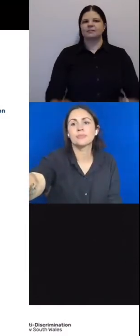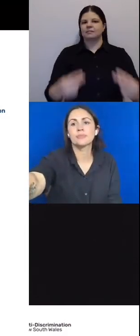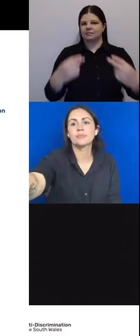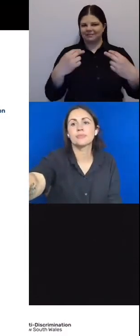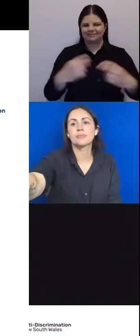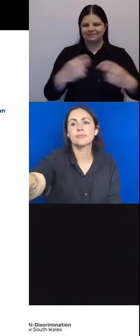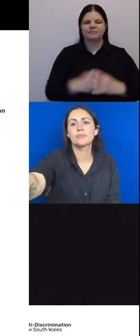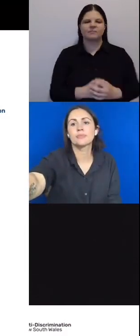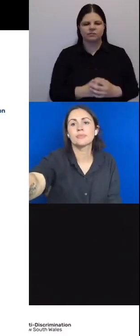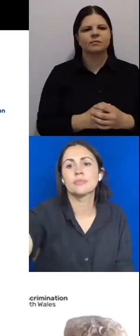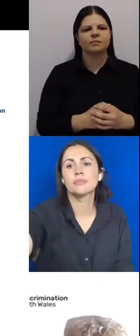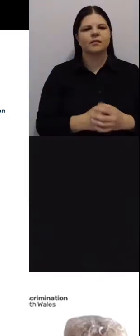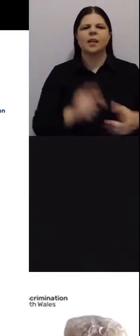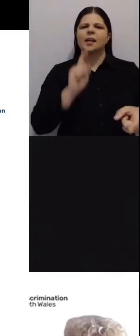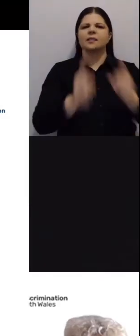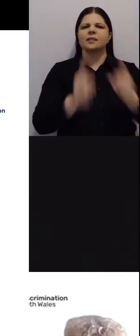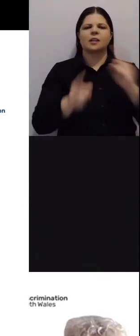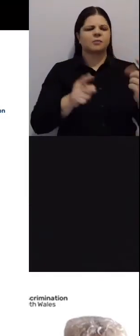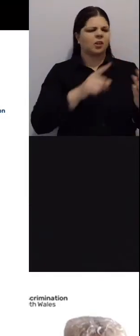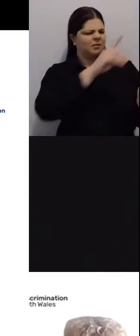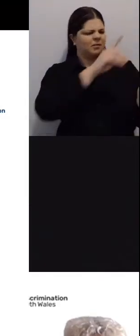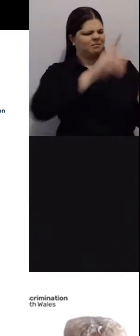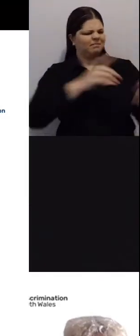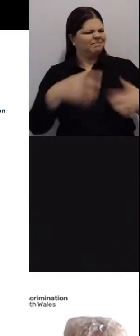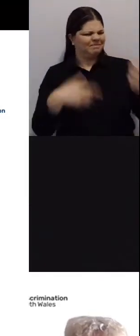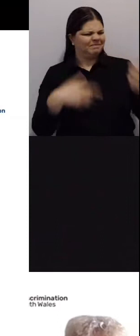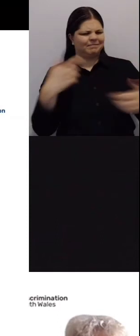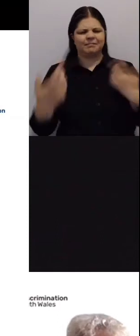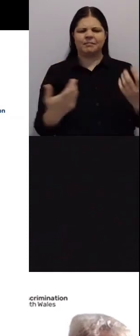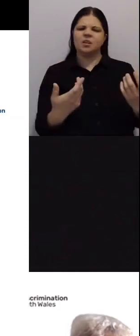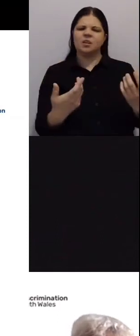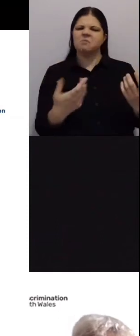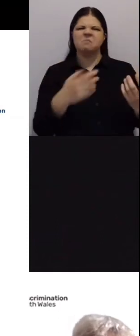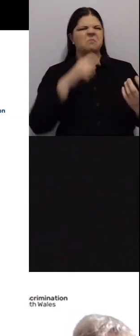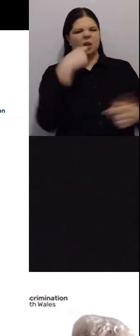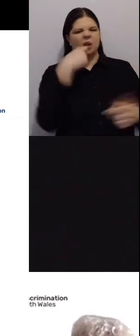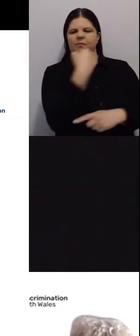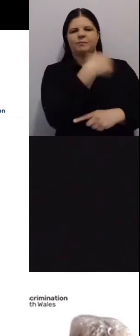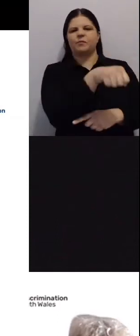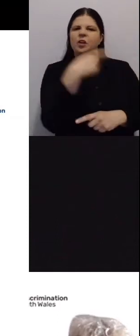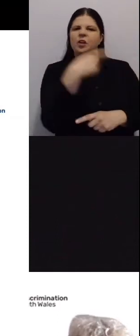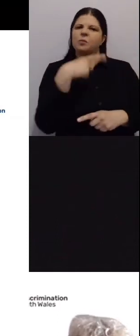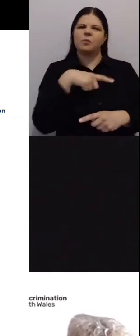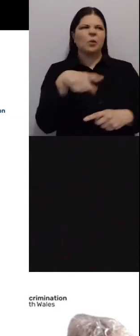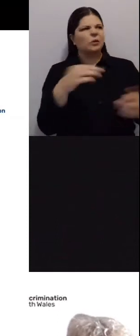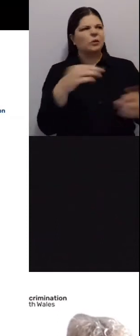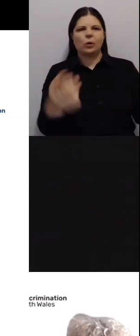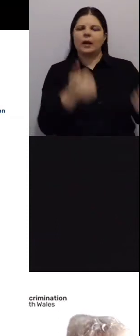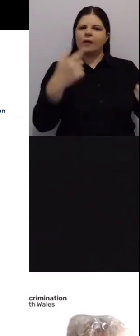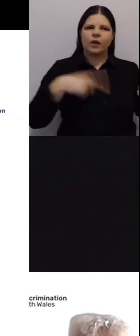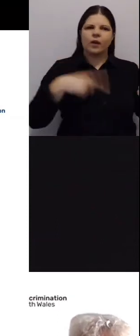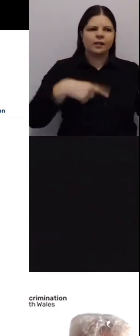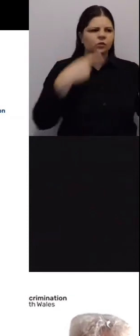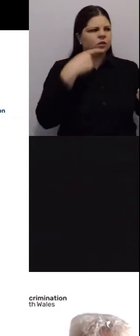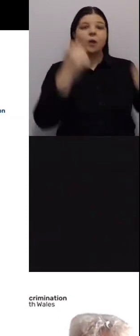of the reasons the unfavourable treatment happened was because of the complainant's disability.